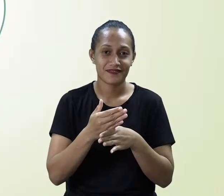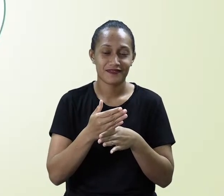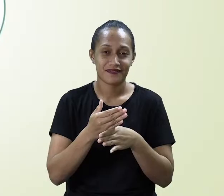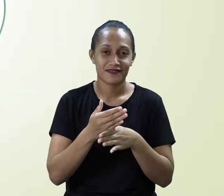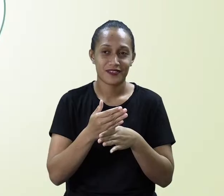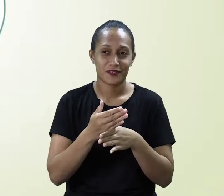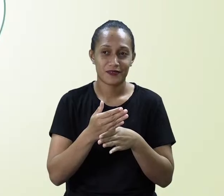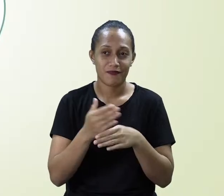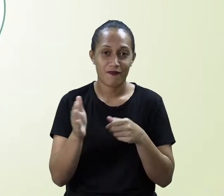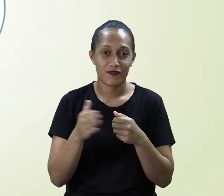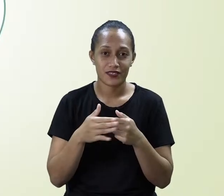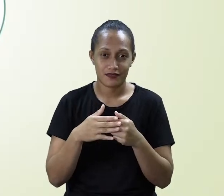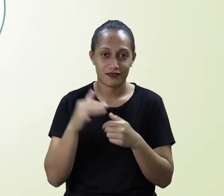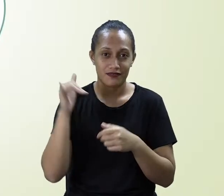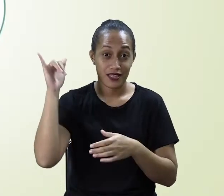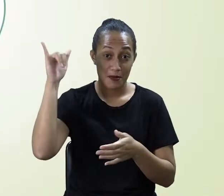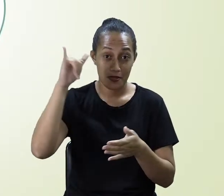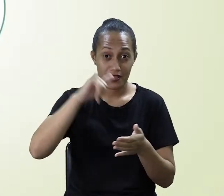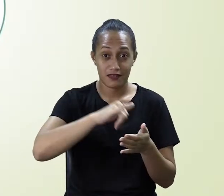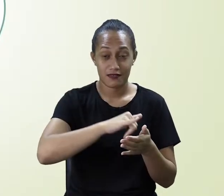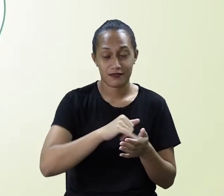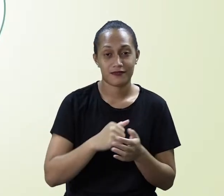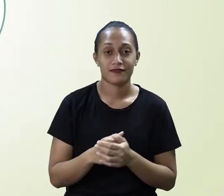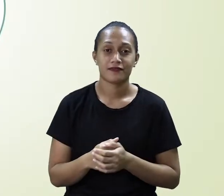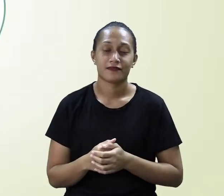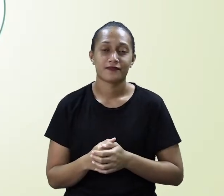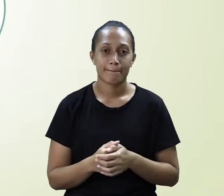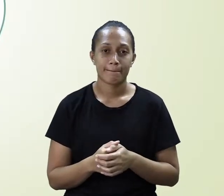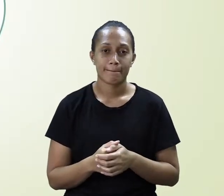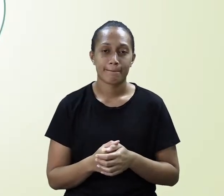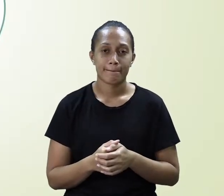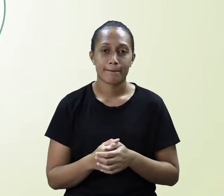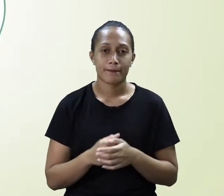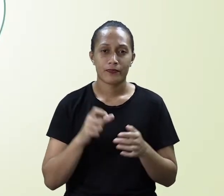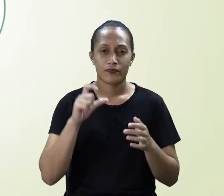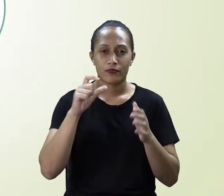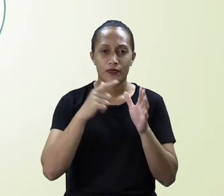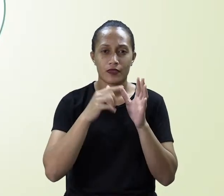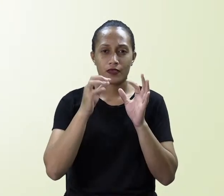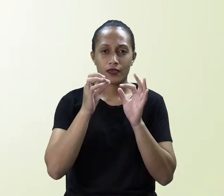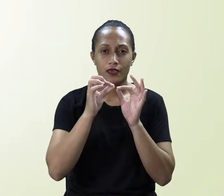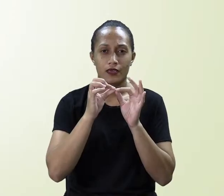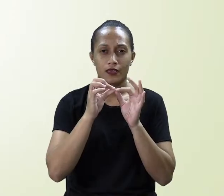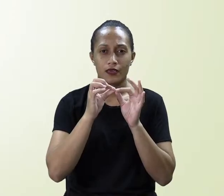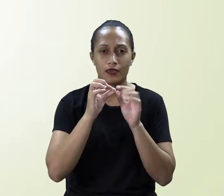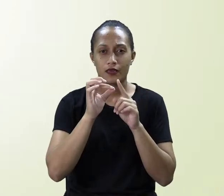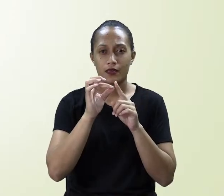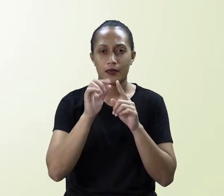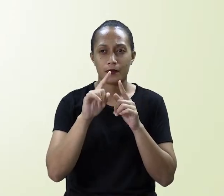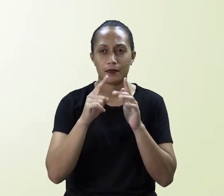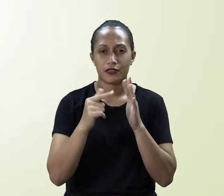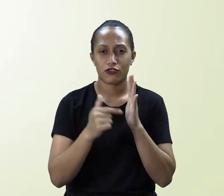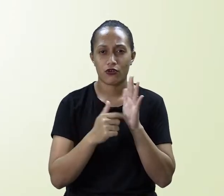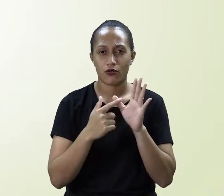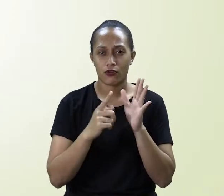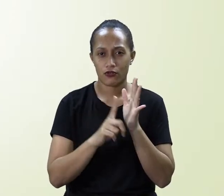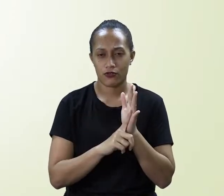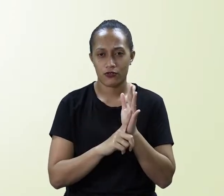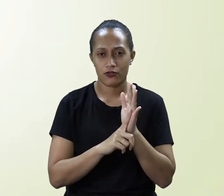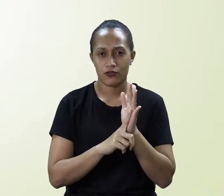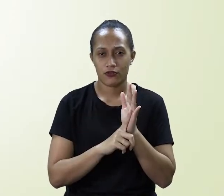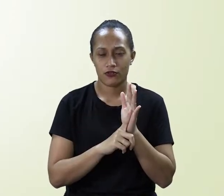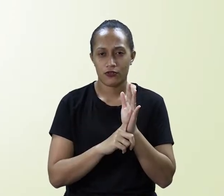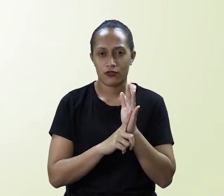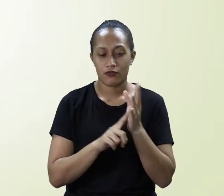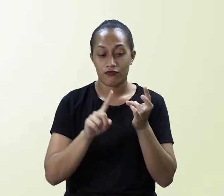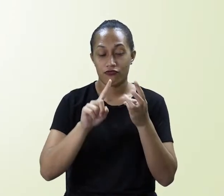the innovations we see around us will not exist. I want you to watch this little video on